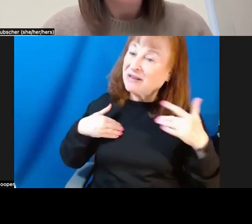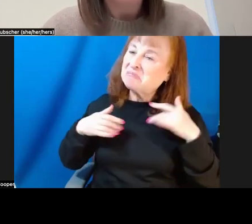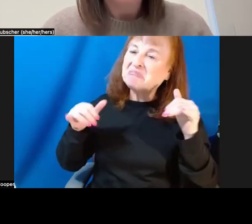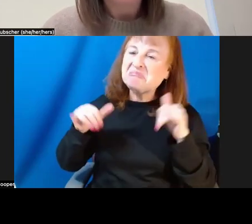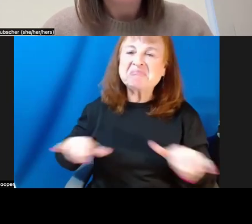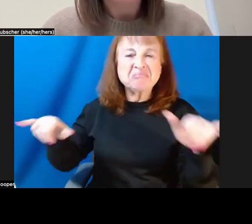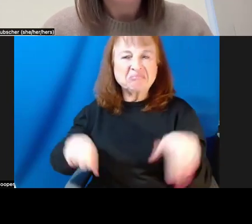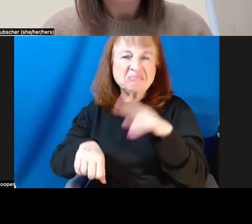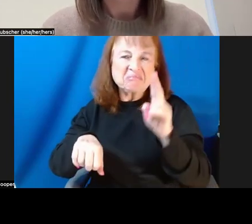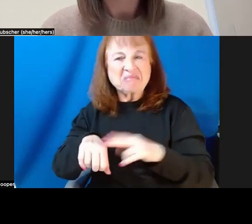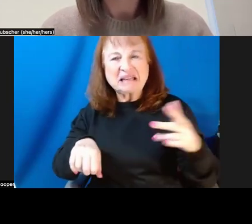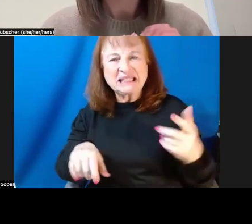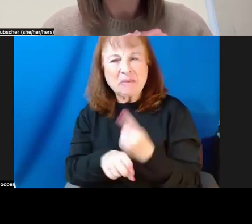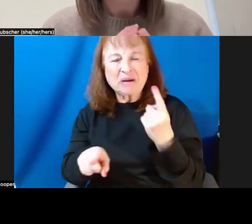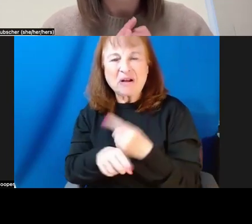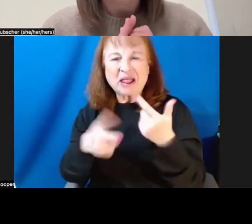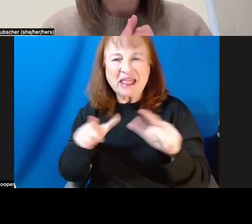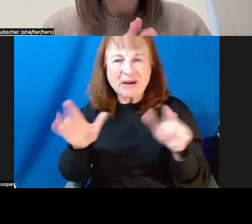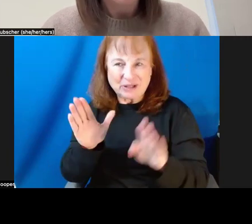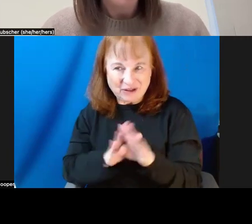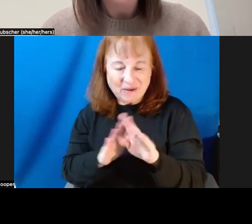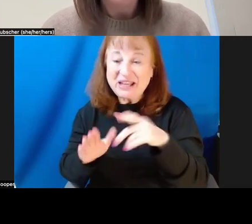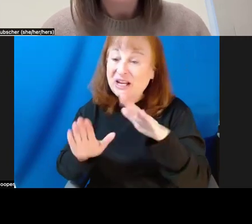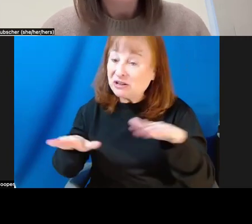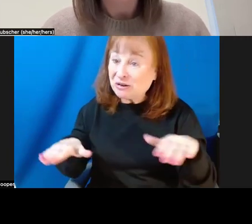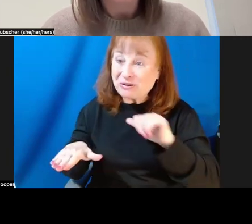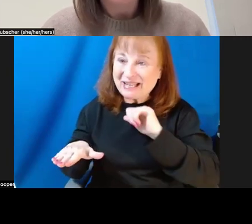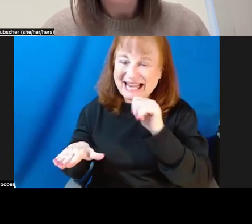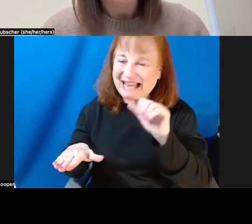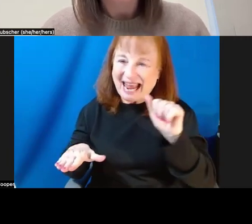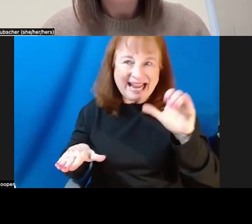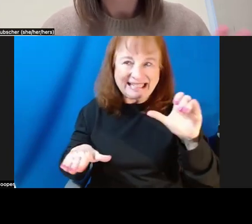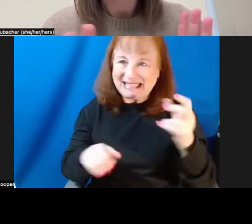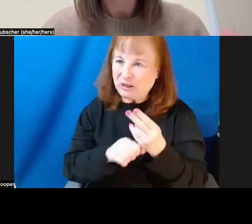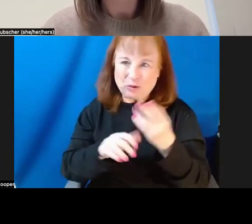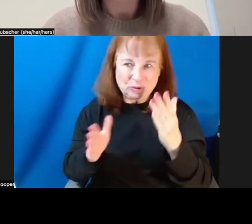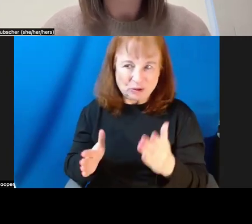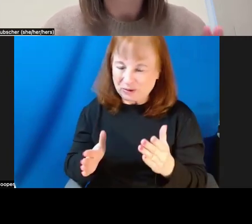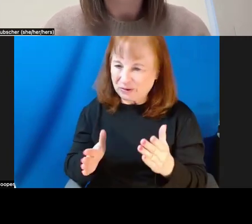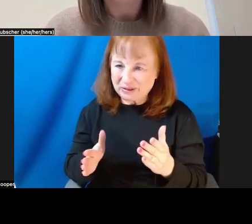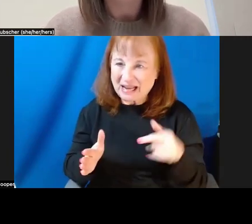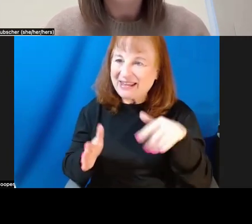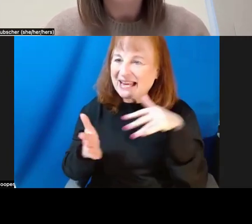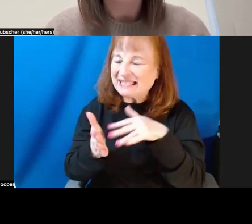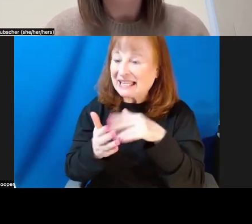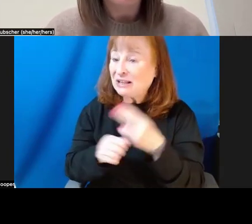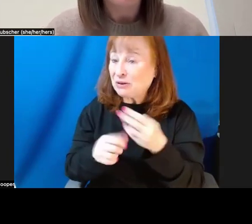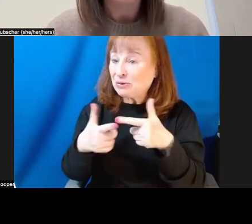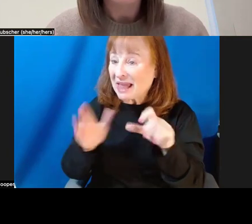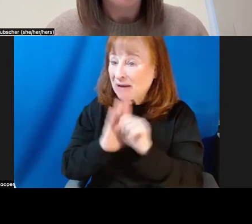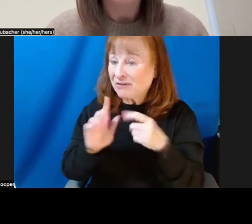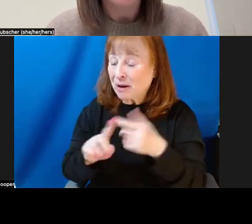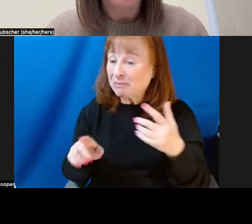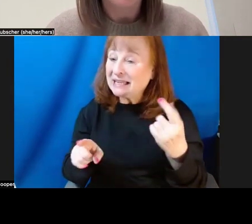language development. So these children are not AAC users. These studies used language samples from